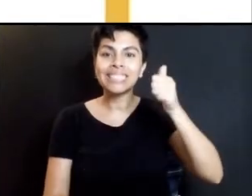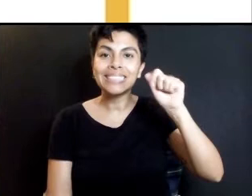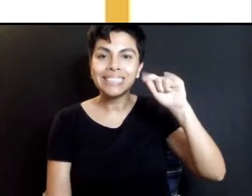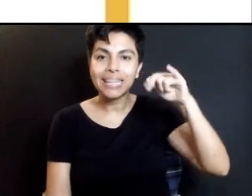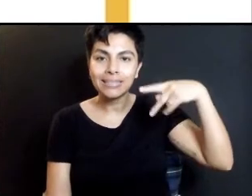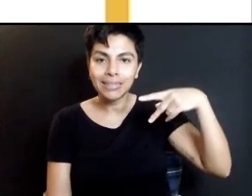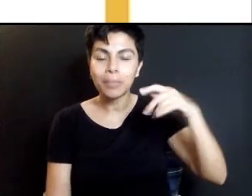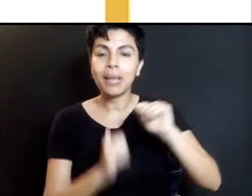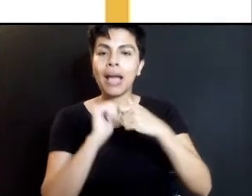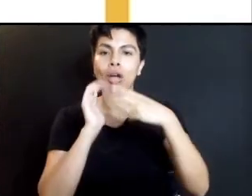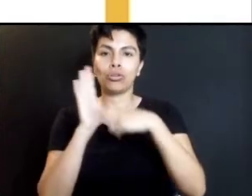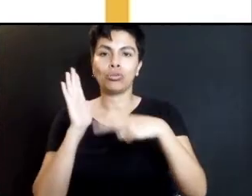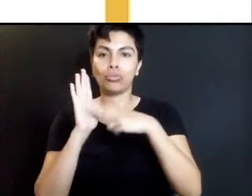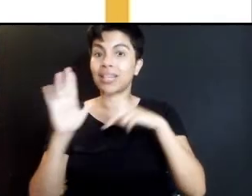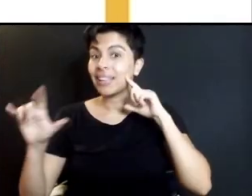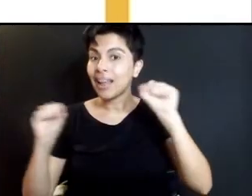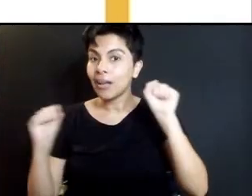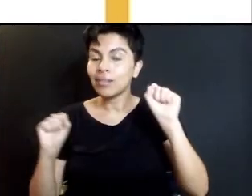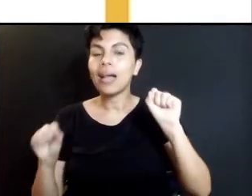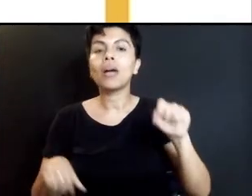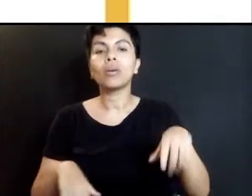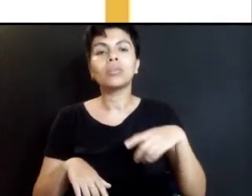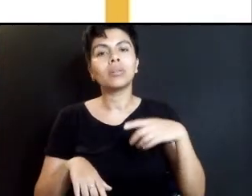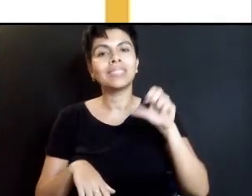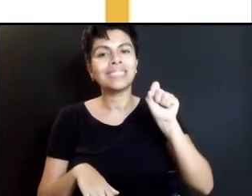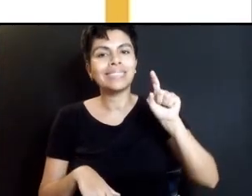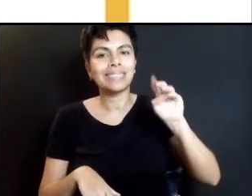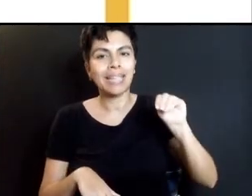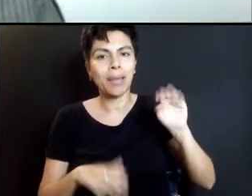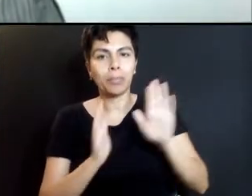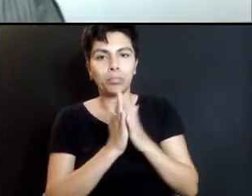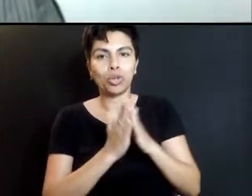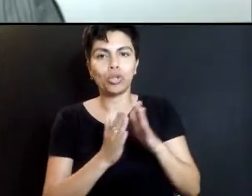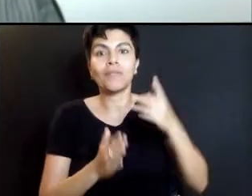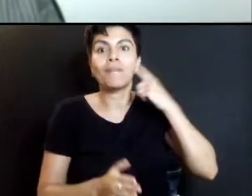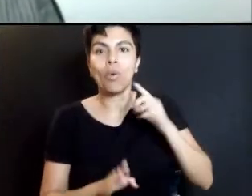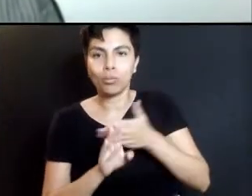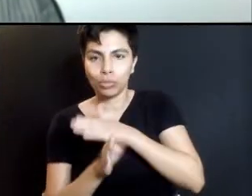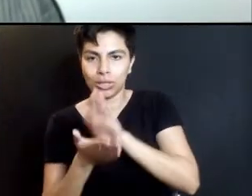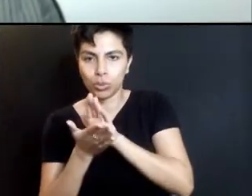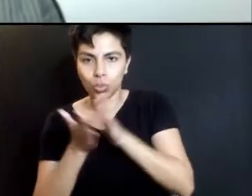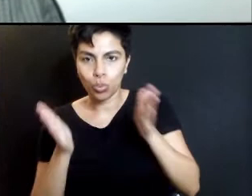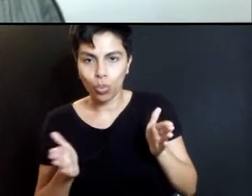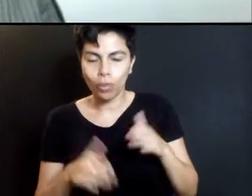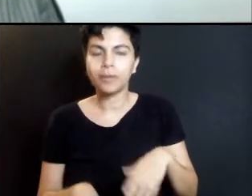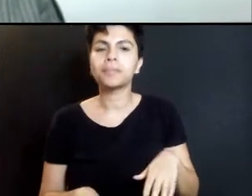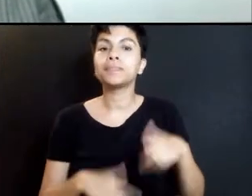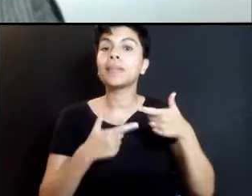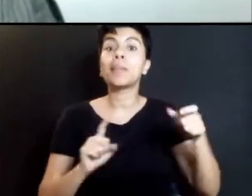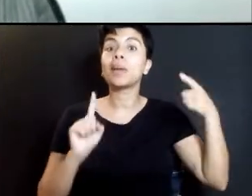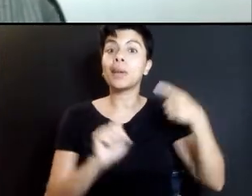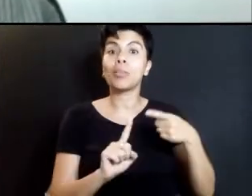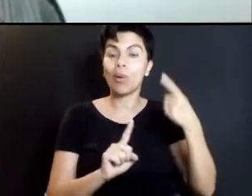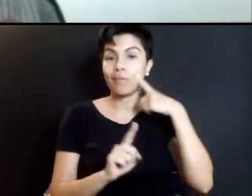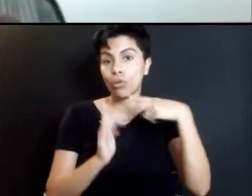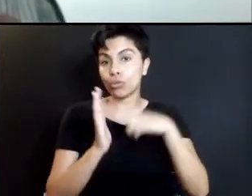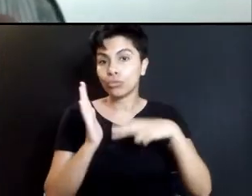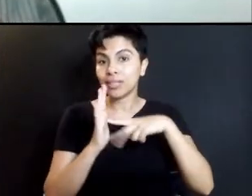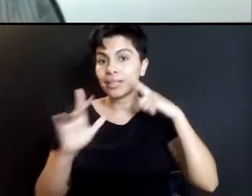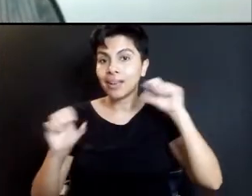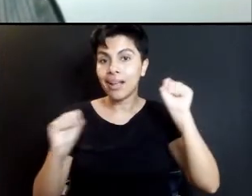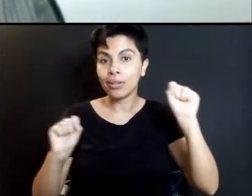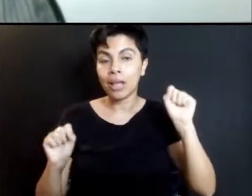aloud STEM books to preschoolers. Now, the big point about reading aloud any